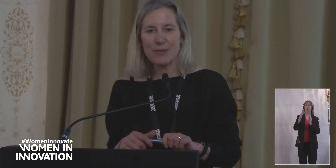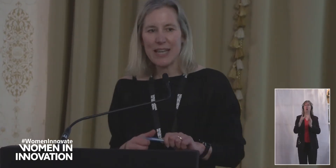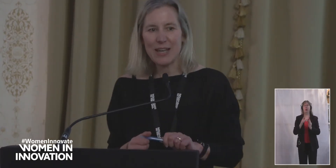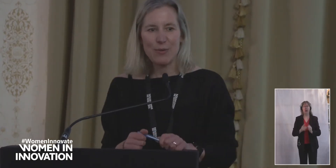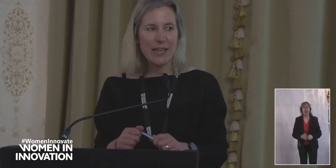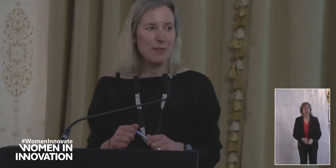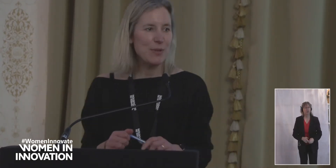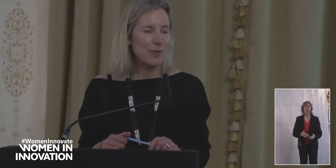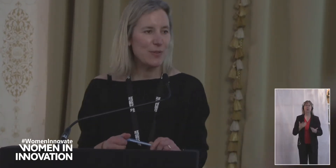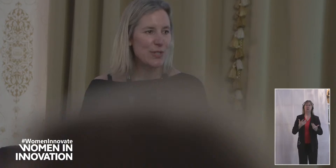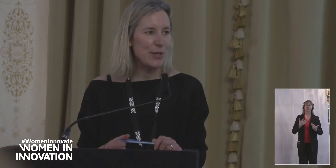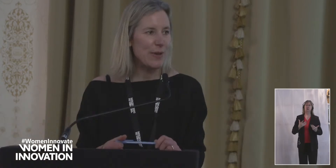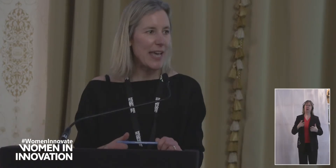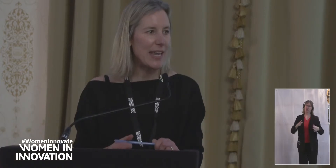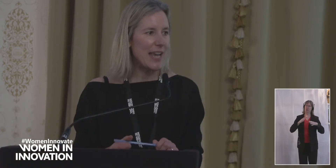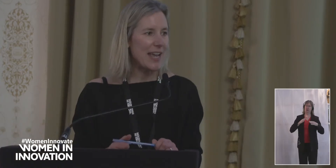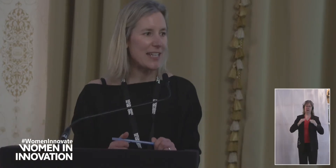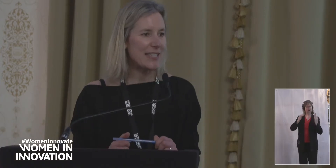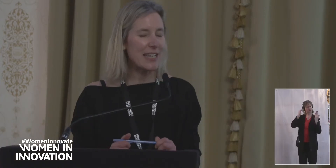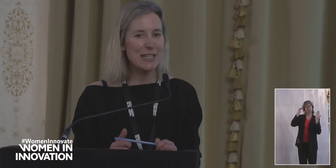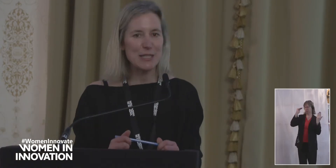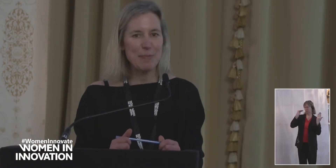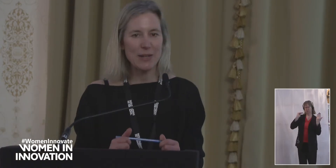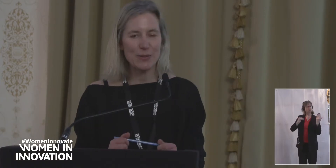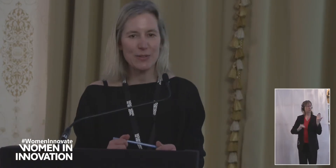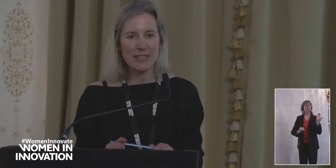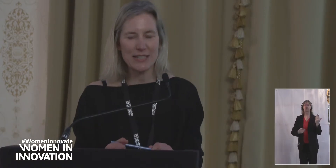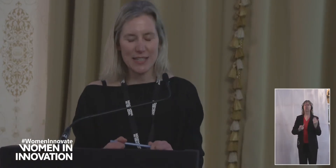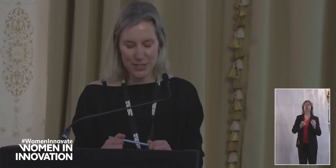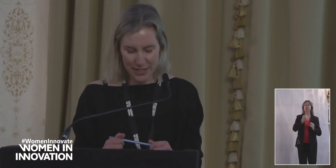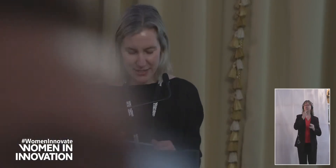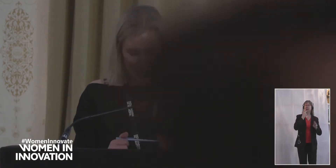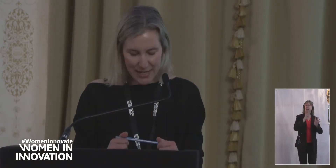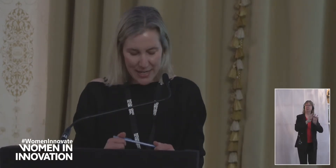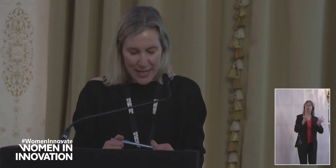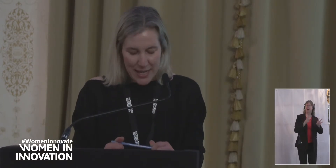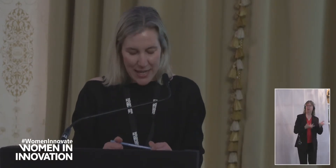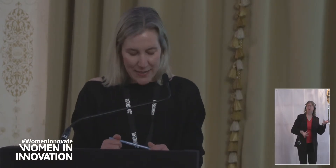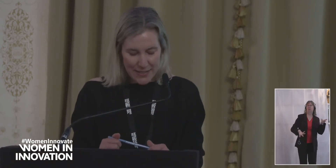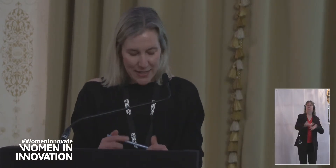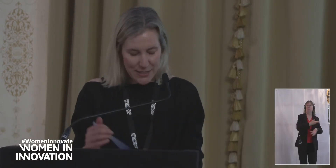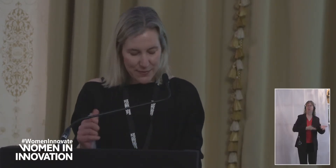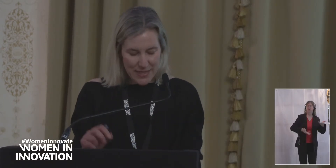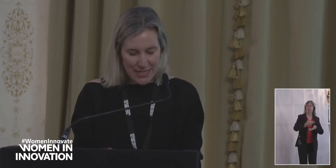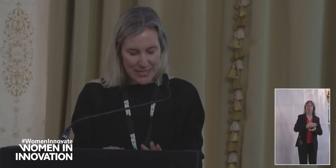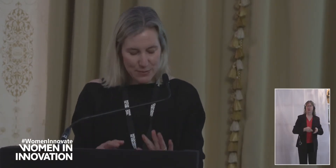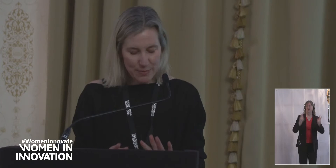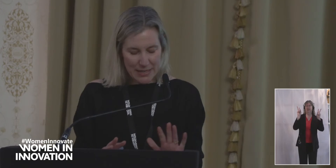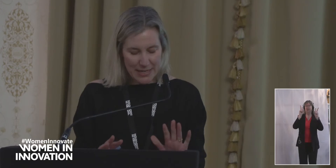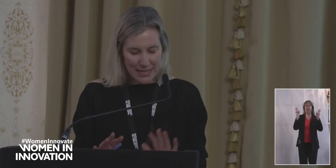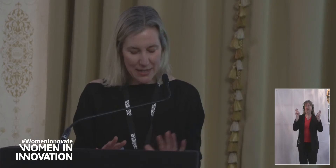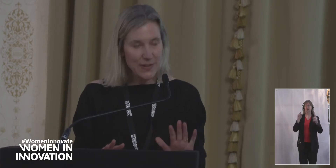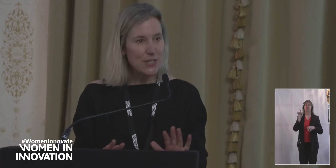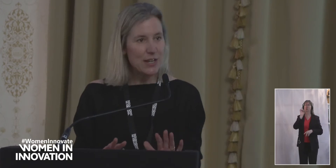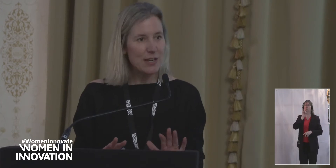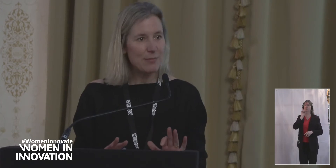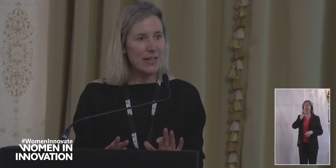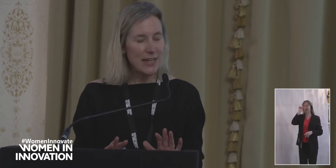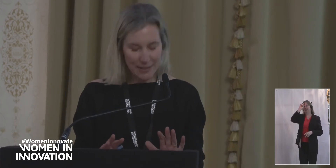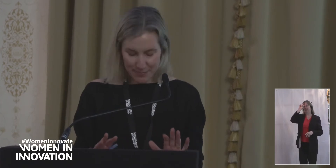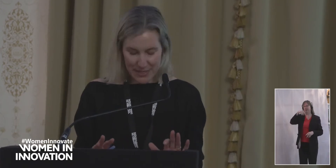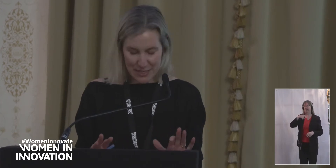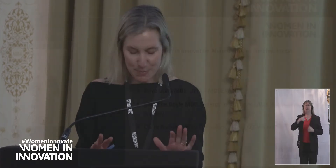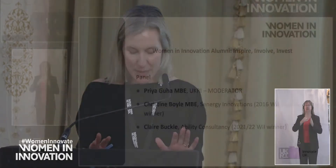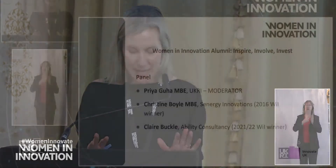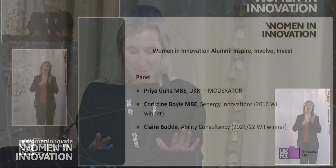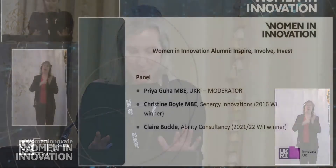Okay, so now we're going to move on to a second panel discussion. And the title for this is Women in Innovation